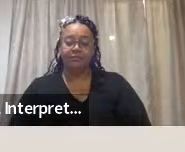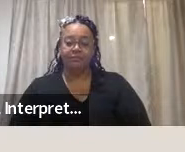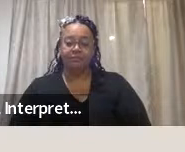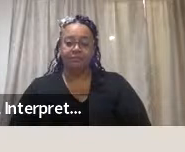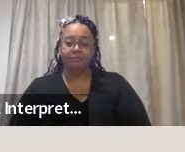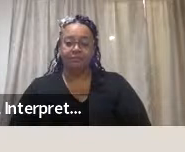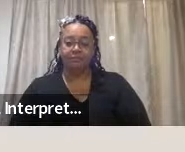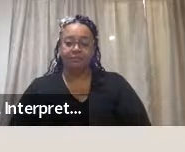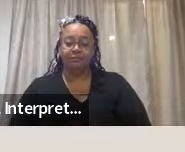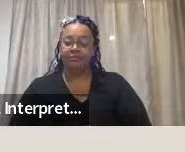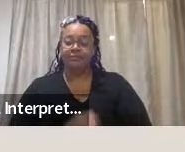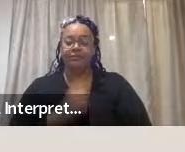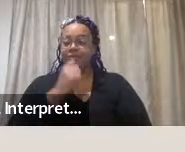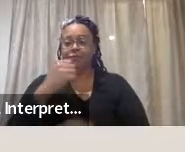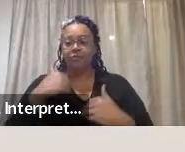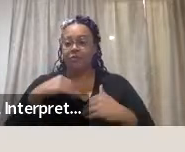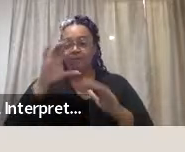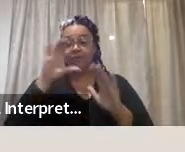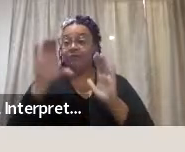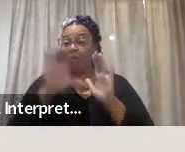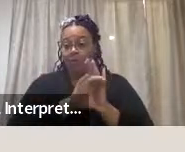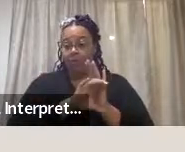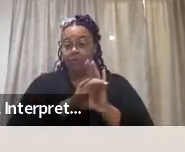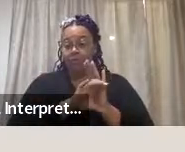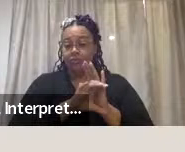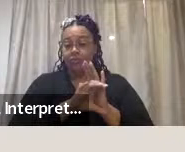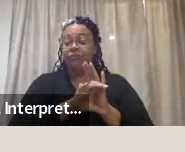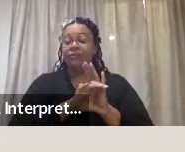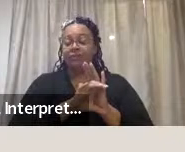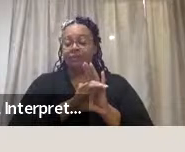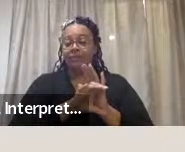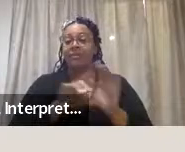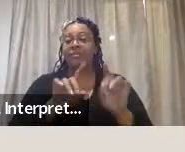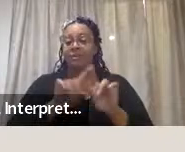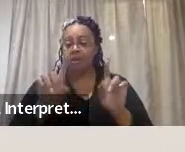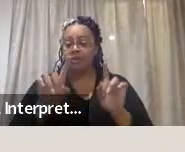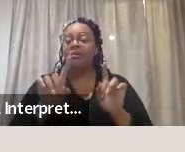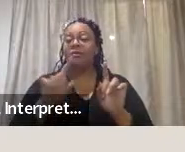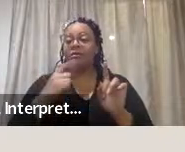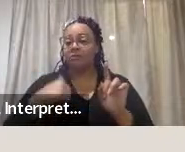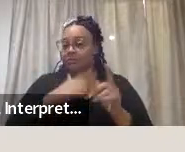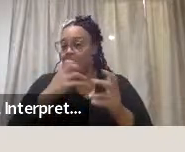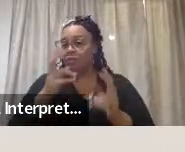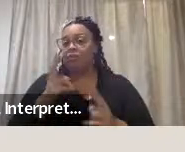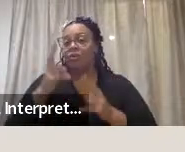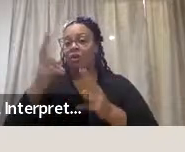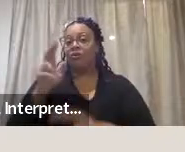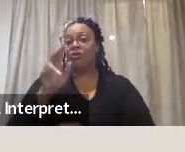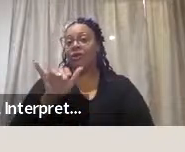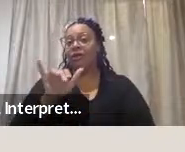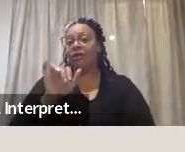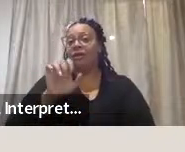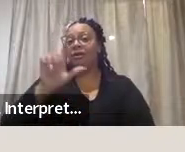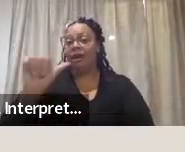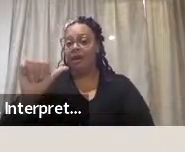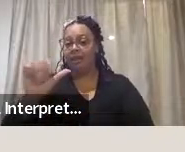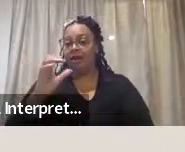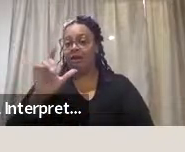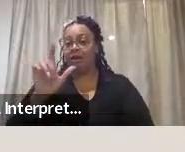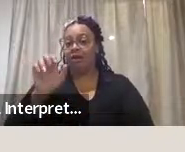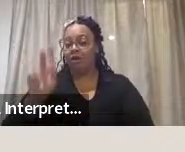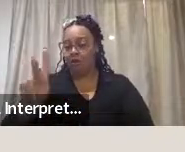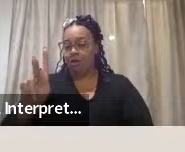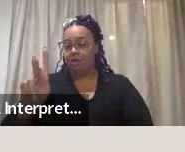We don't have a photo for this sibling, but we're going to honor Yella Clark Jr., who we lost